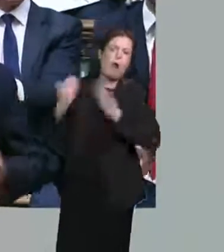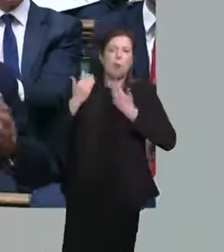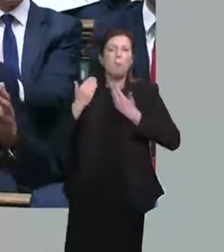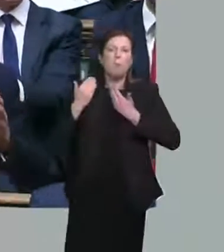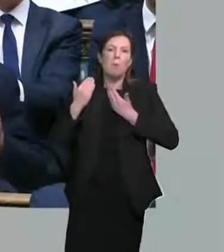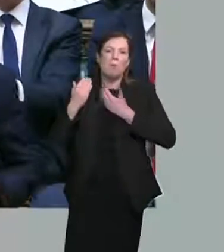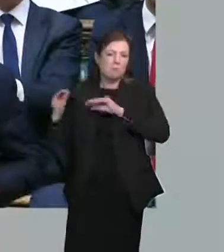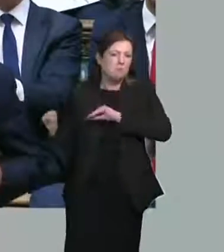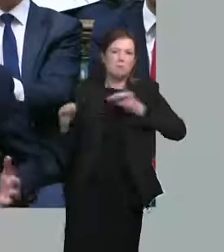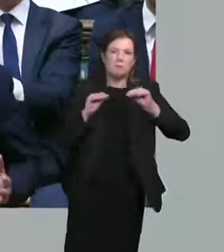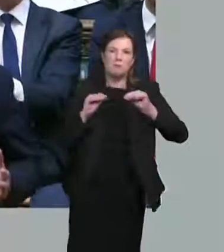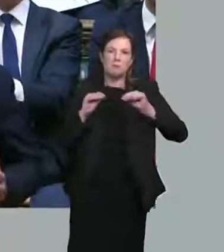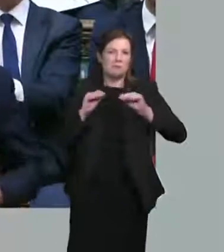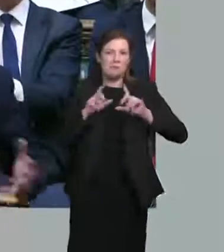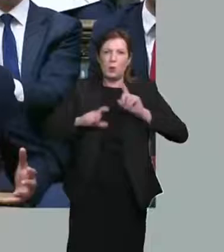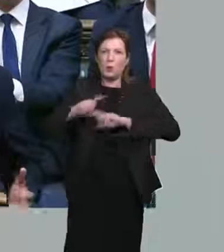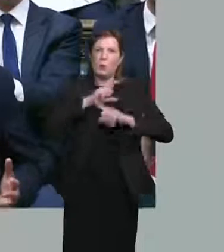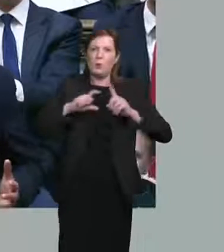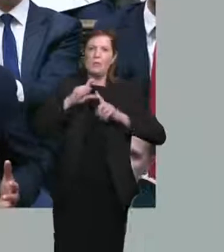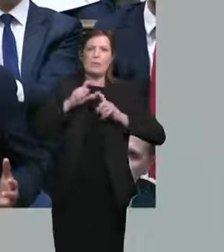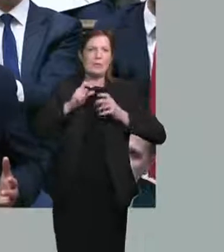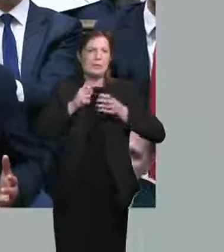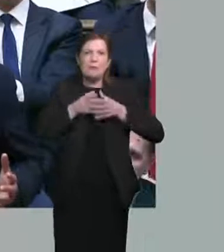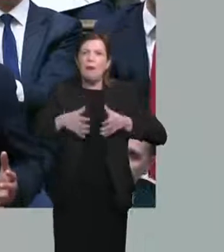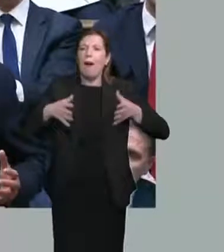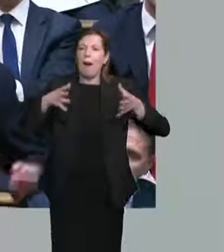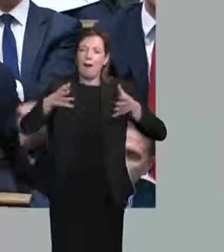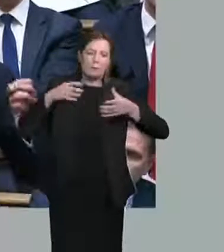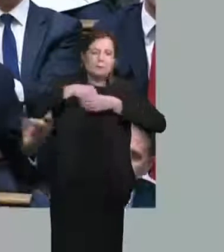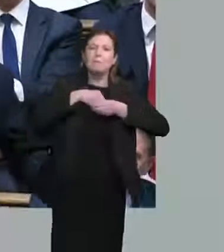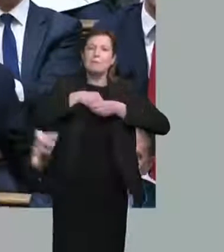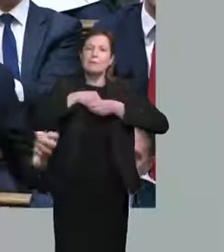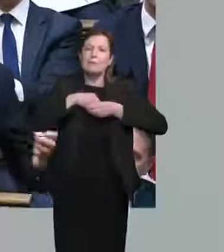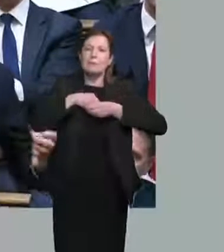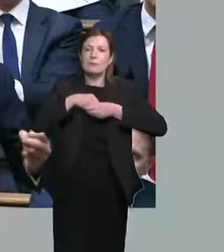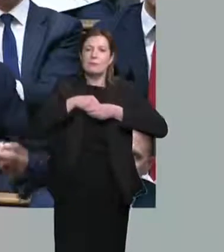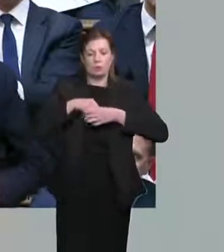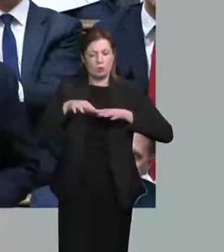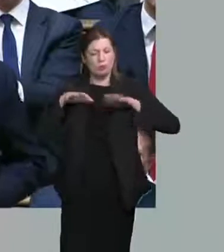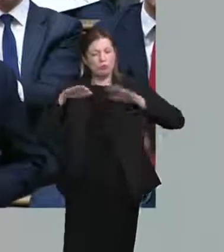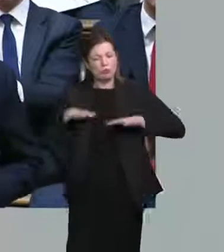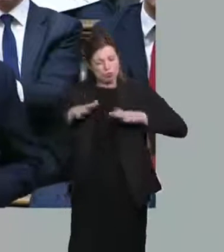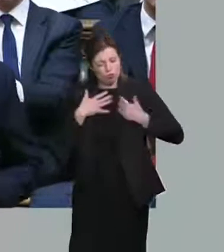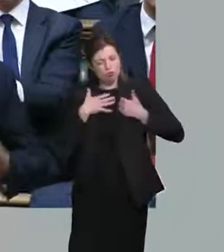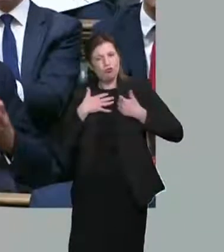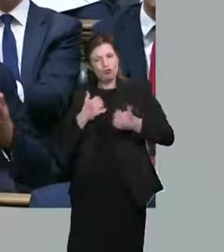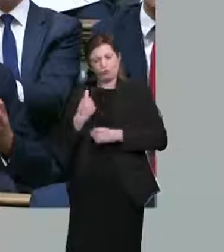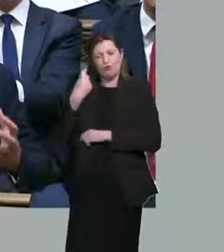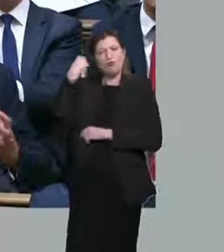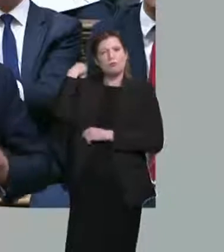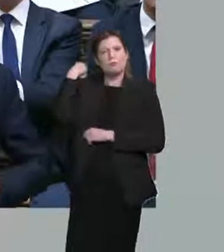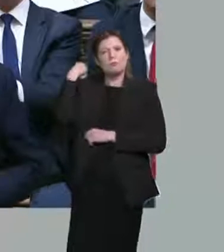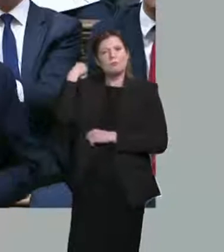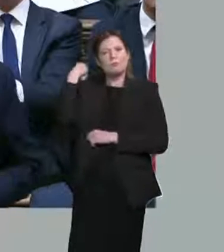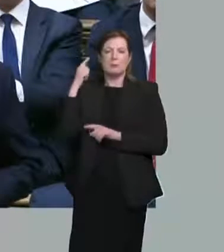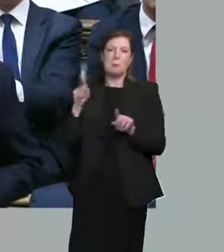and became part of the fabric of our great nation. That British generosity is